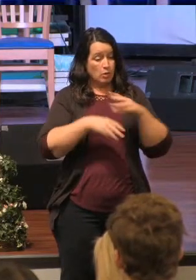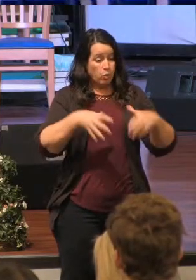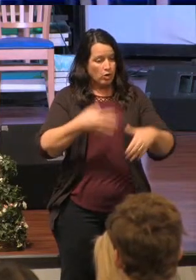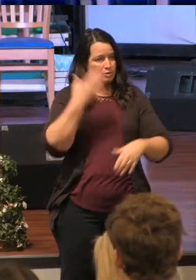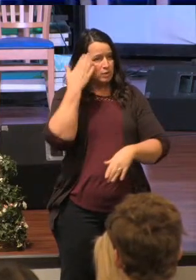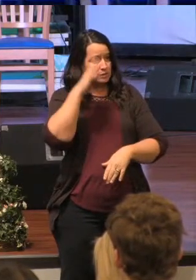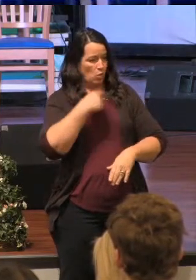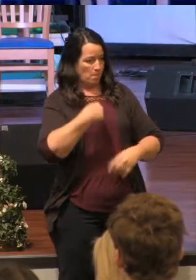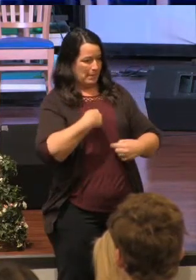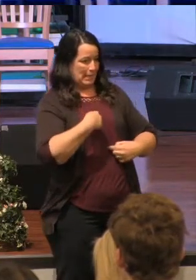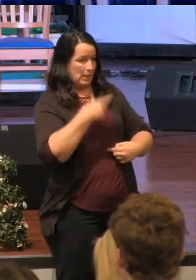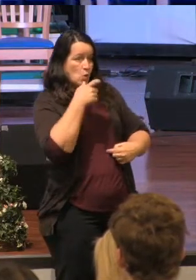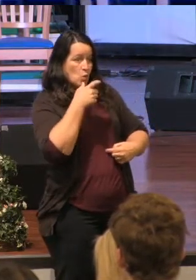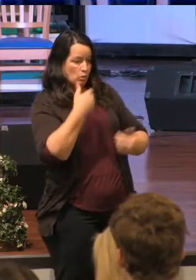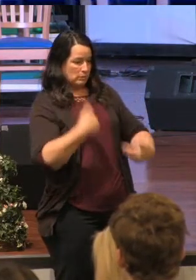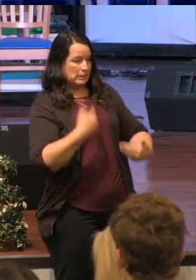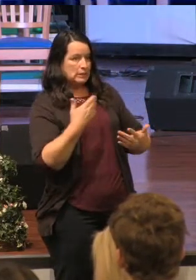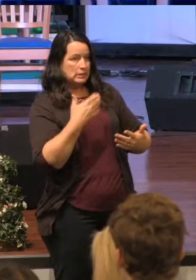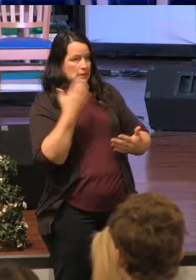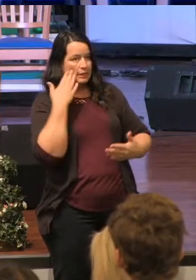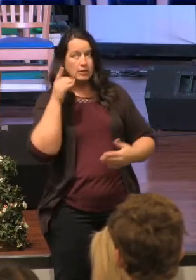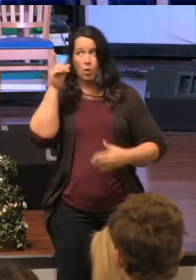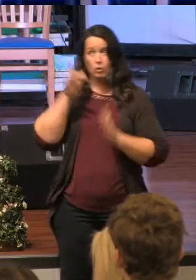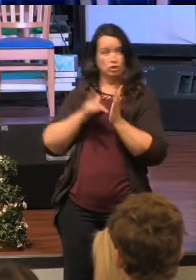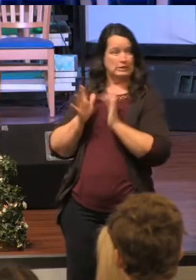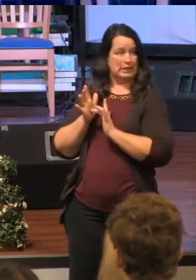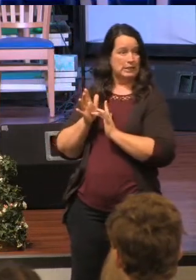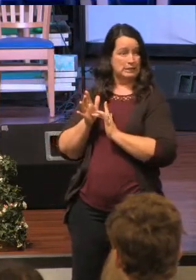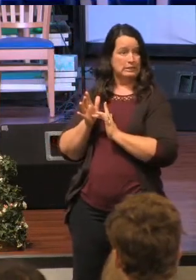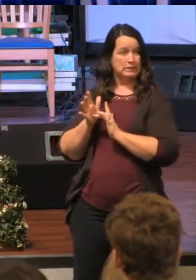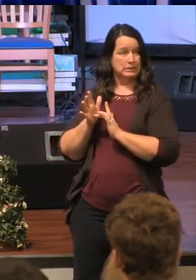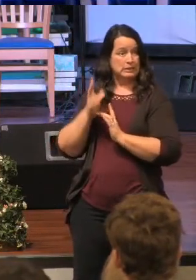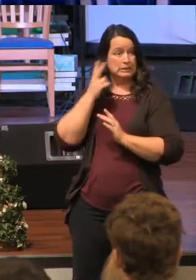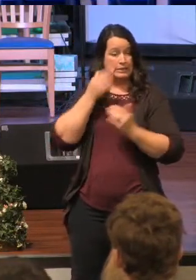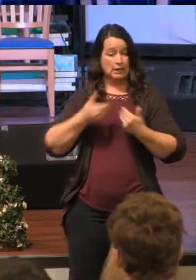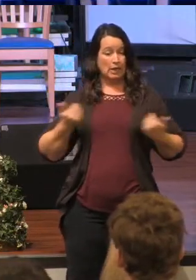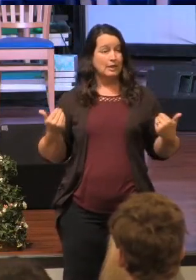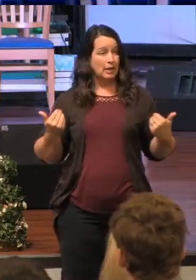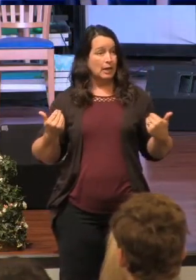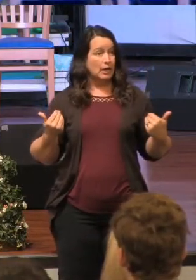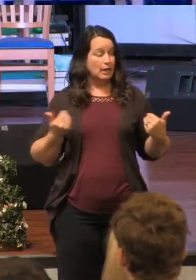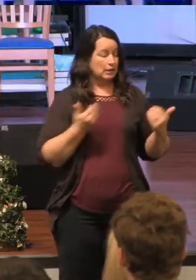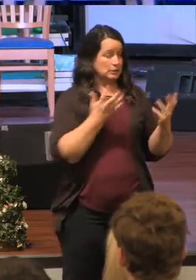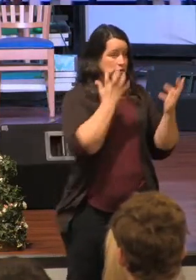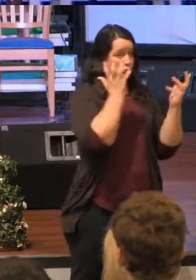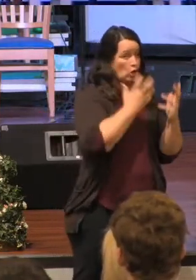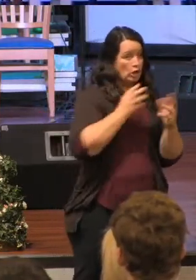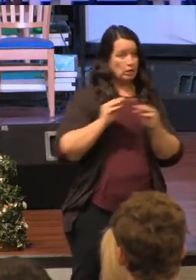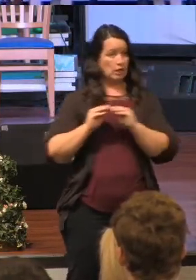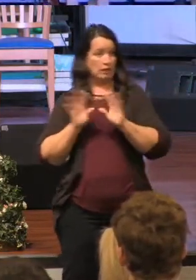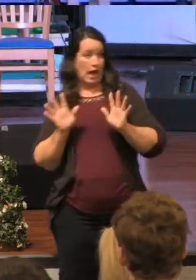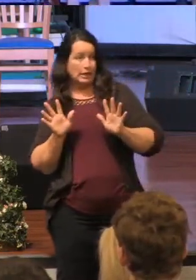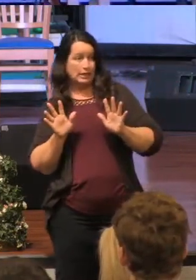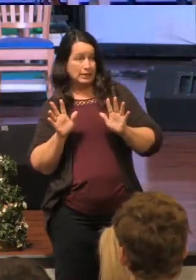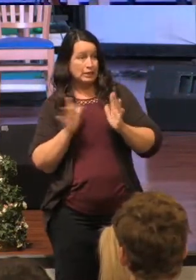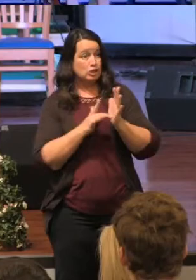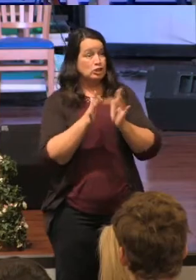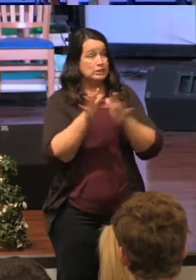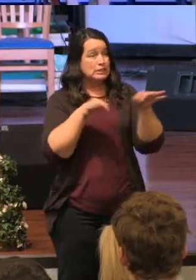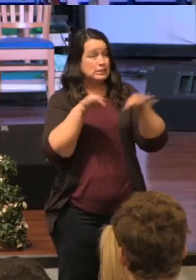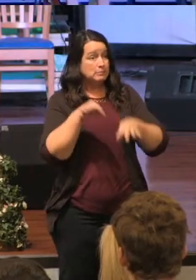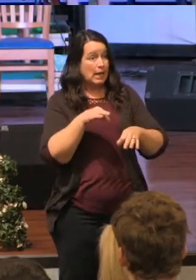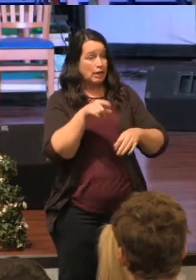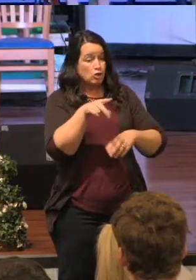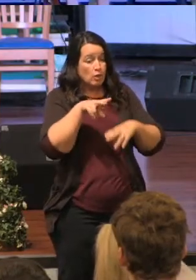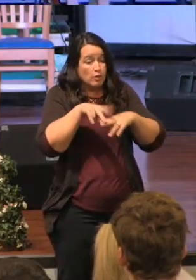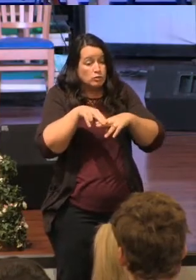know us because it did not know him. See the light and darkness right there? I mean, Jesus said, you're the salt of the